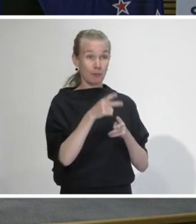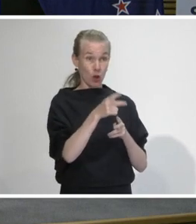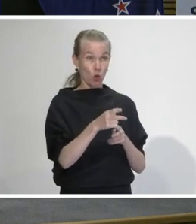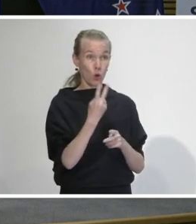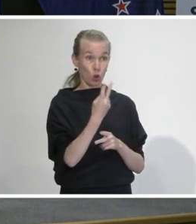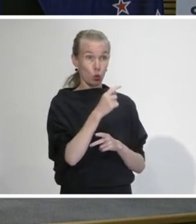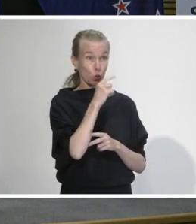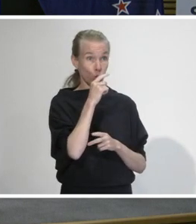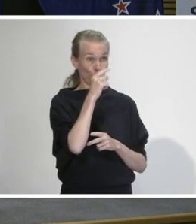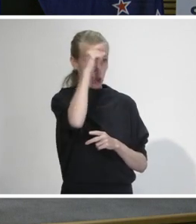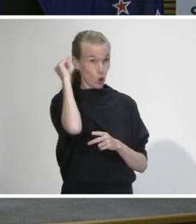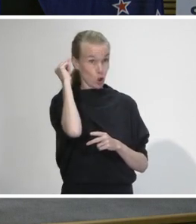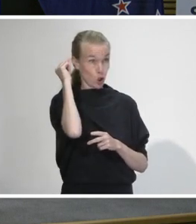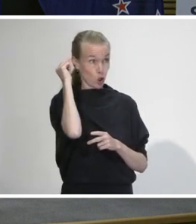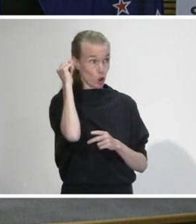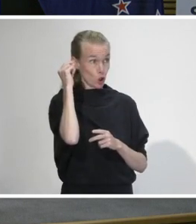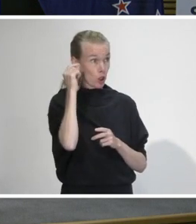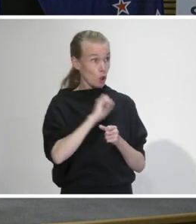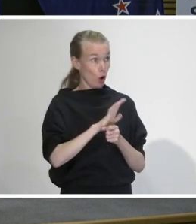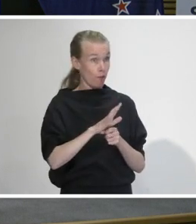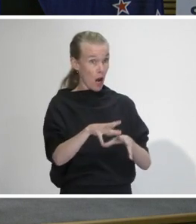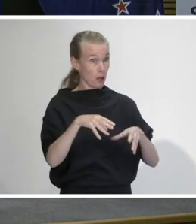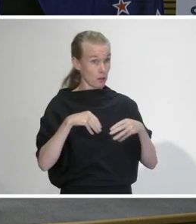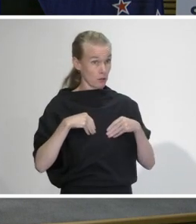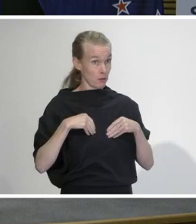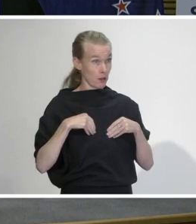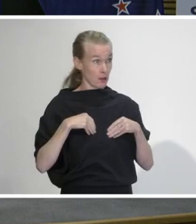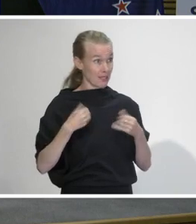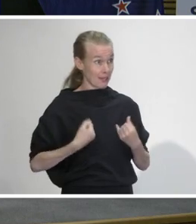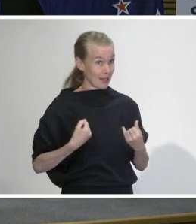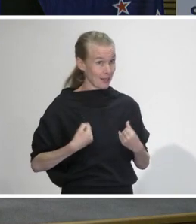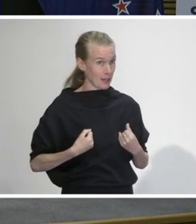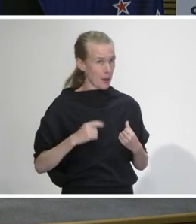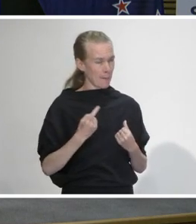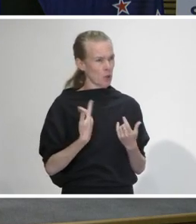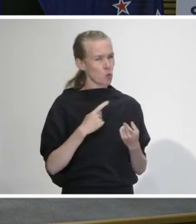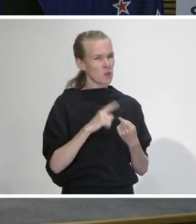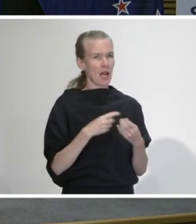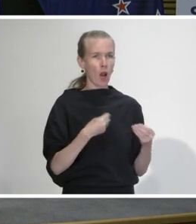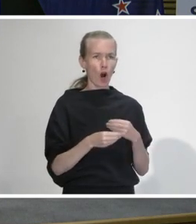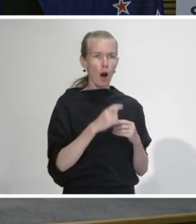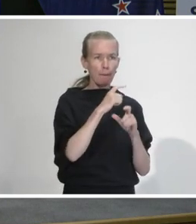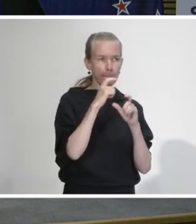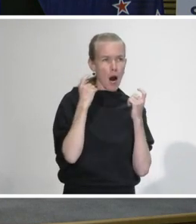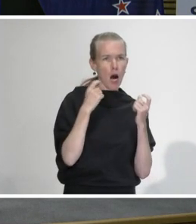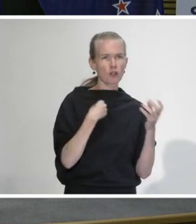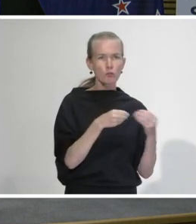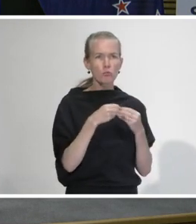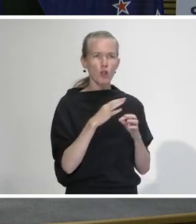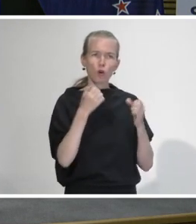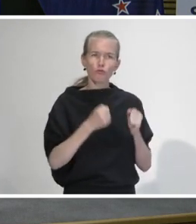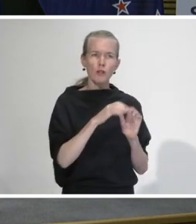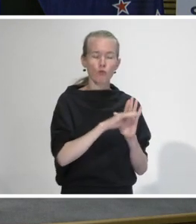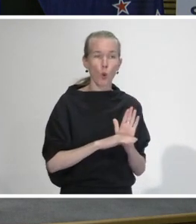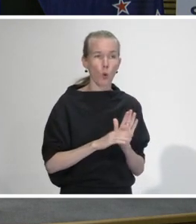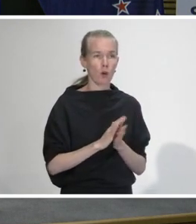for all hospital staff in all clinical settings and for the public right now? So we've provided very good guidance to all our